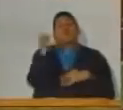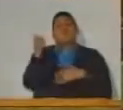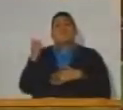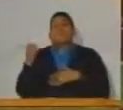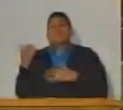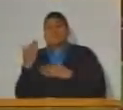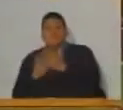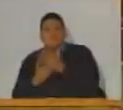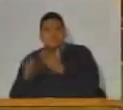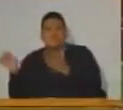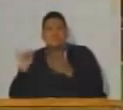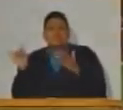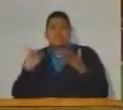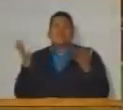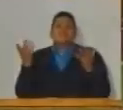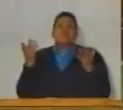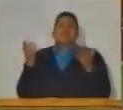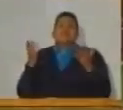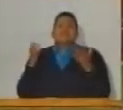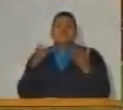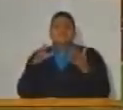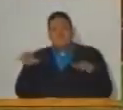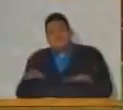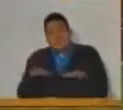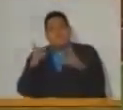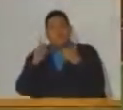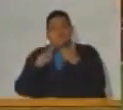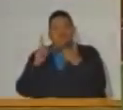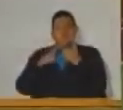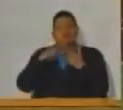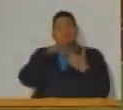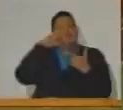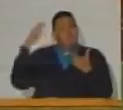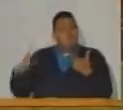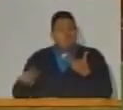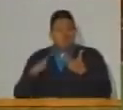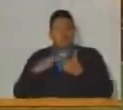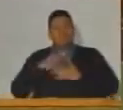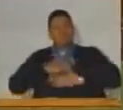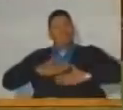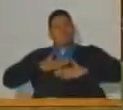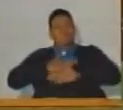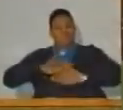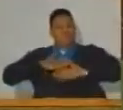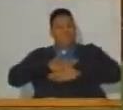sectors such as manufacturing, agriculture, and entertainment.